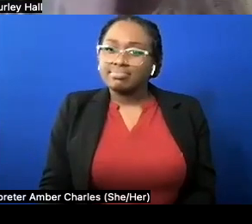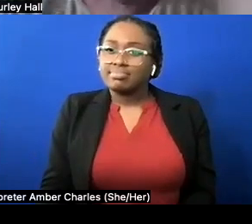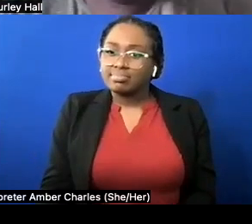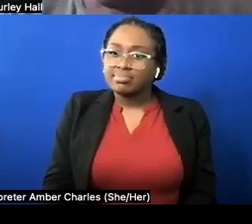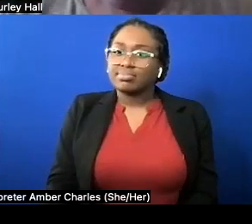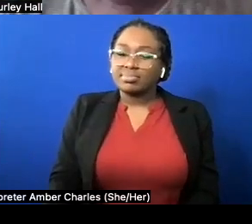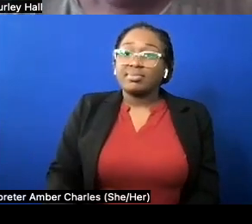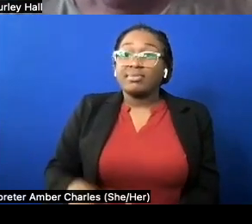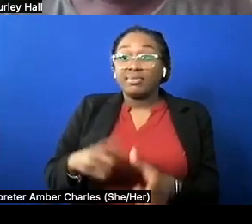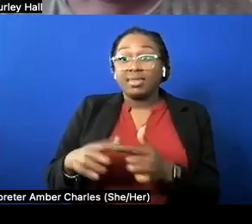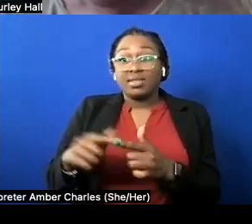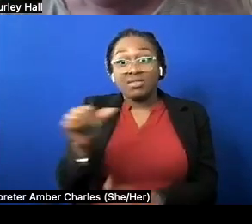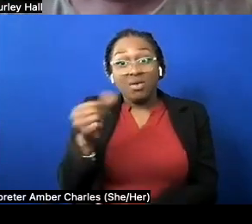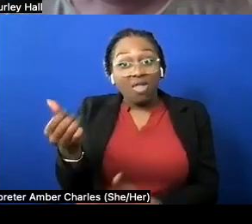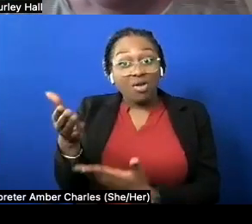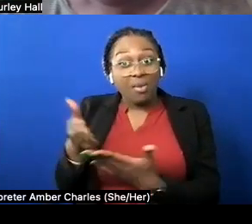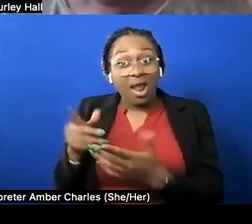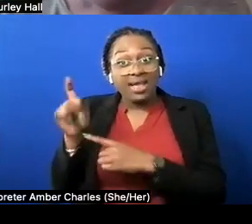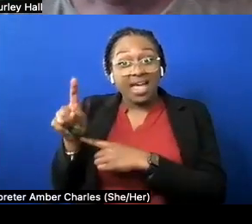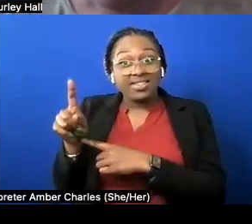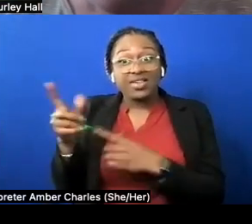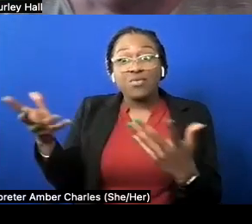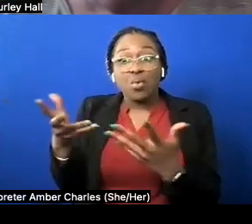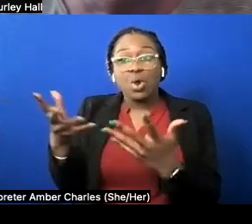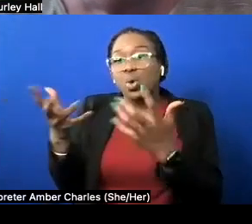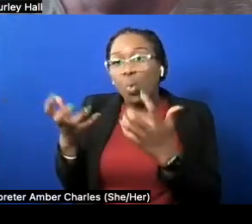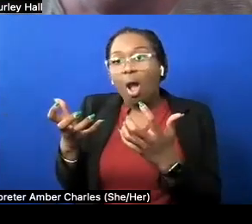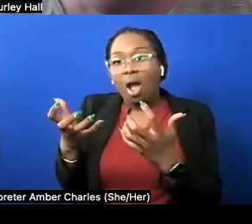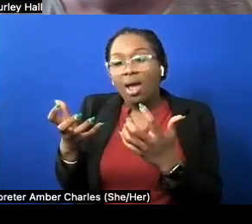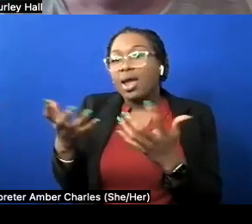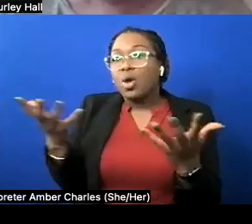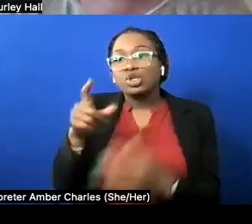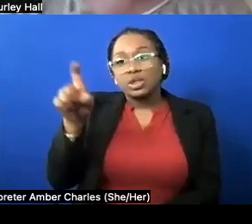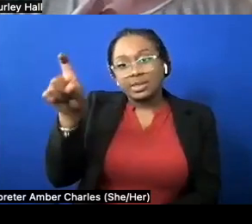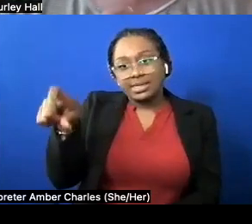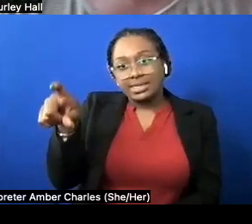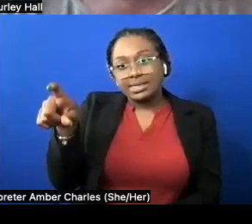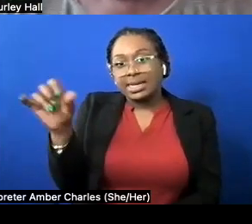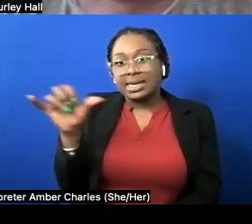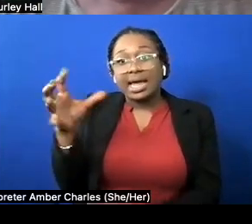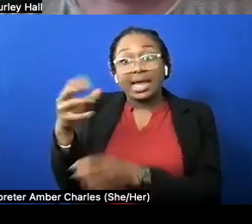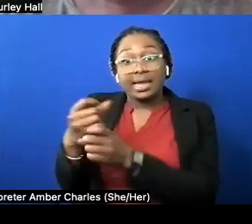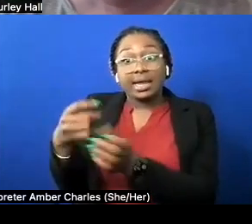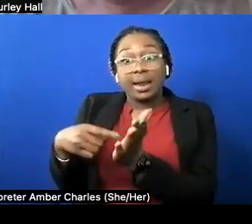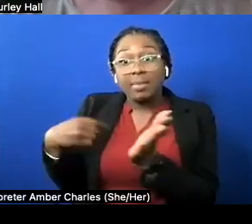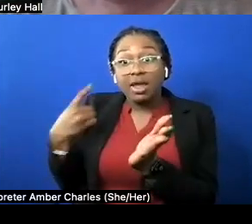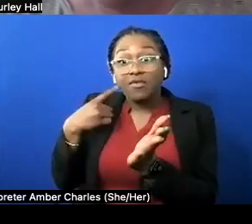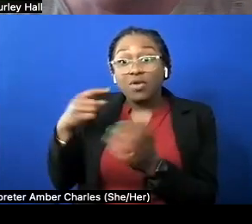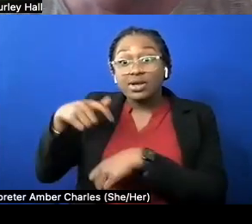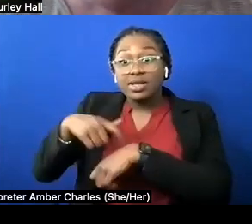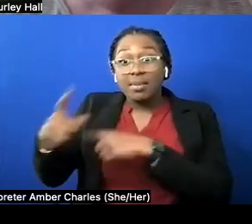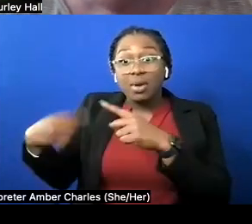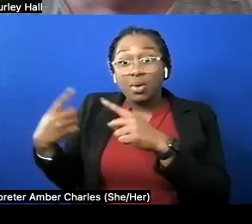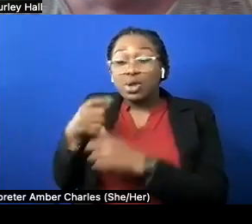And then the other side of that is asking for what you want and need, right? Like getting paid for your time when you